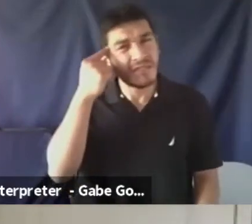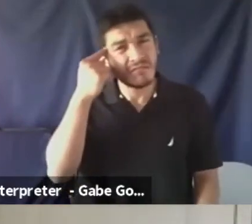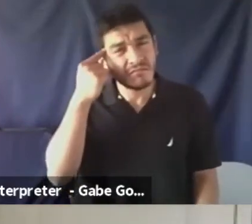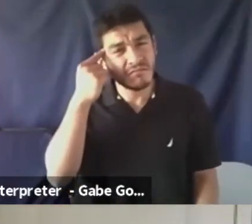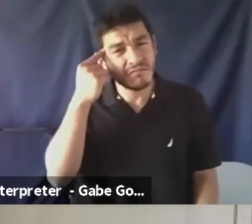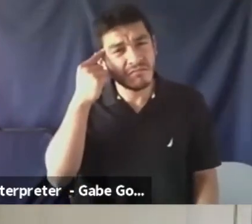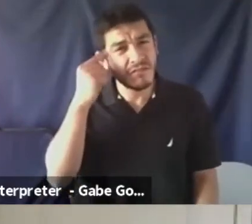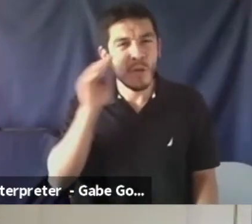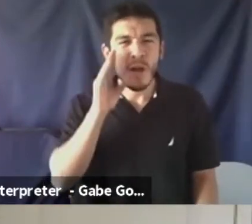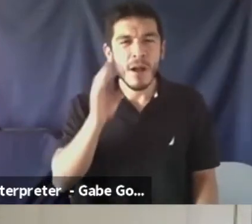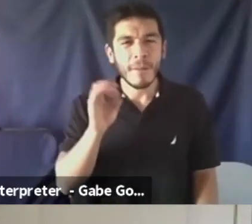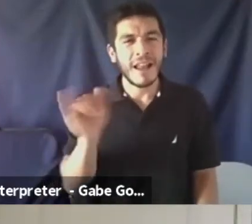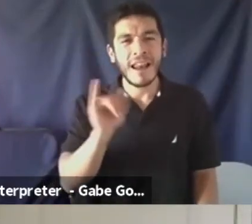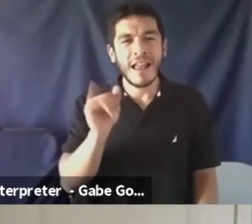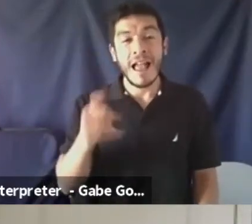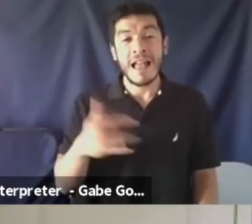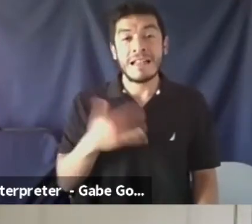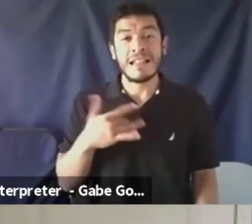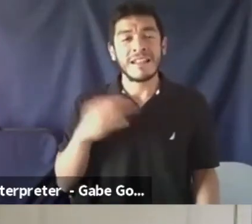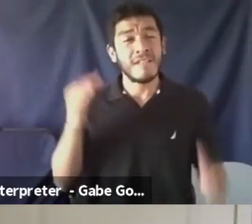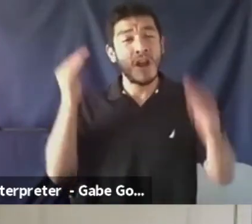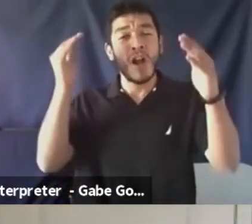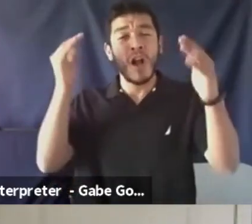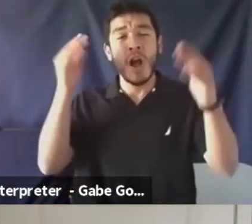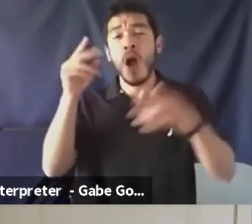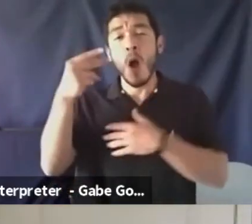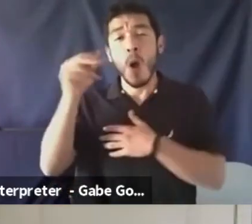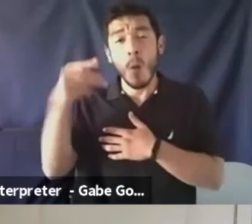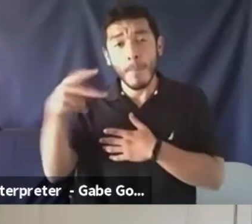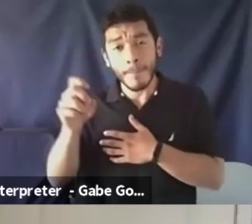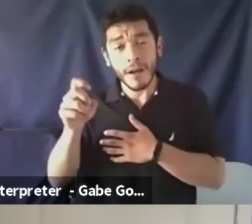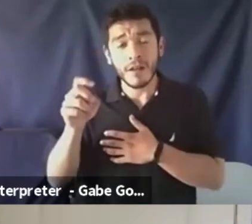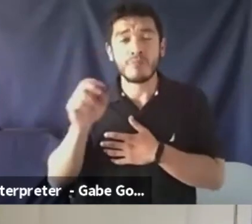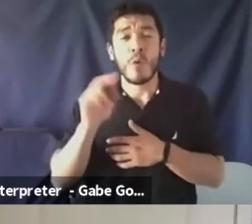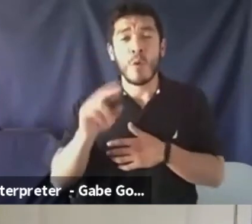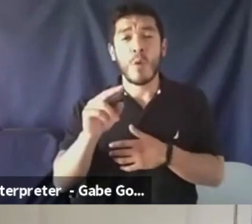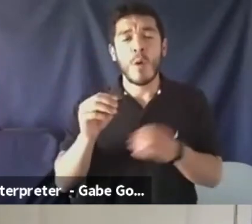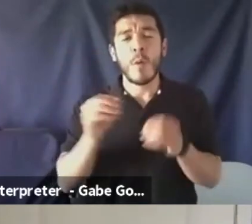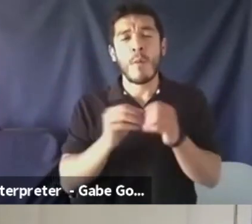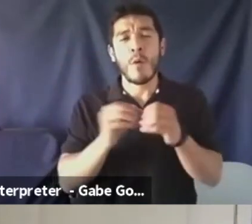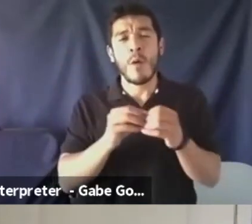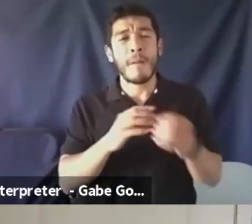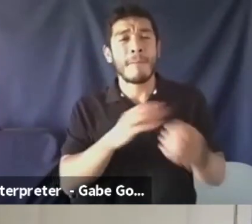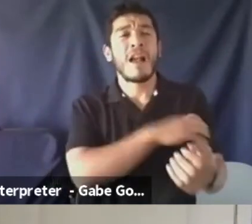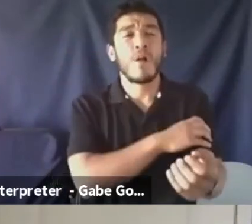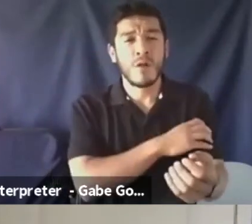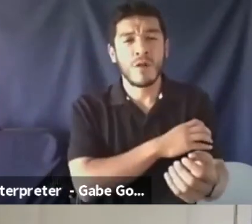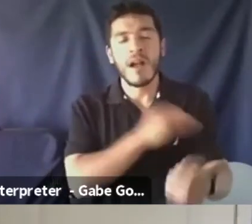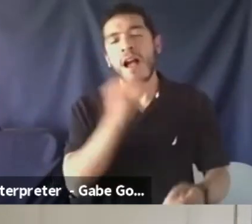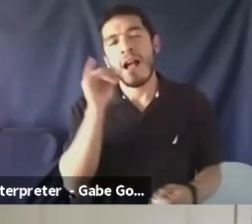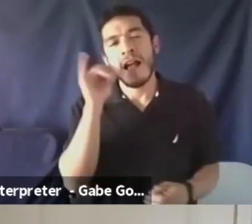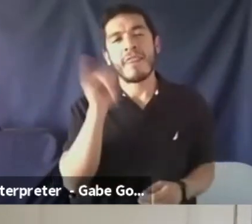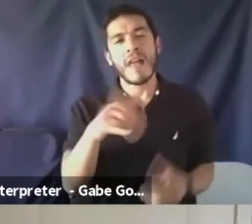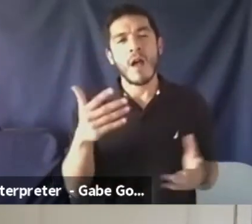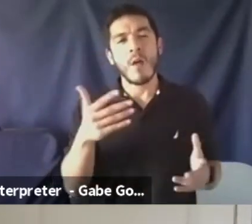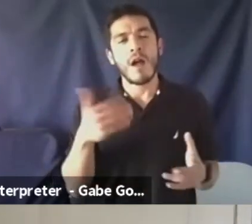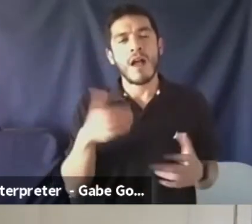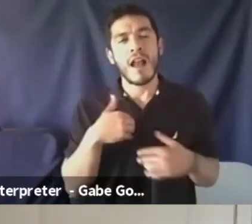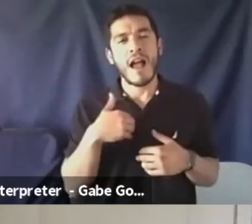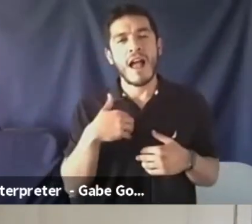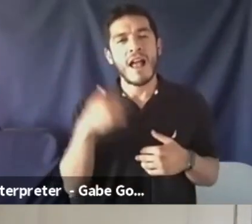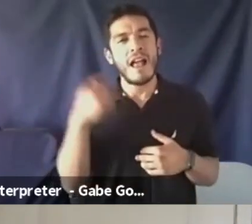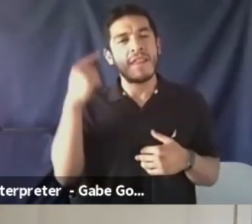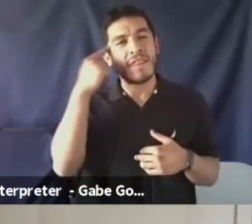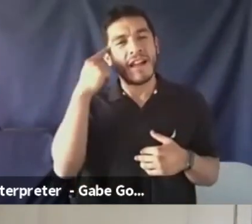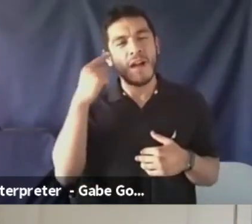it would be like a sense of hope, a sense of empowerment, and that's what I meant when I said we didn't